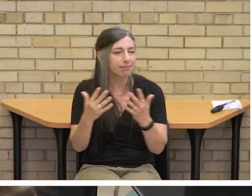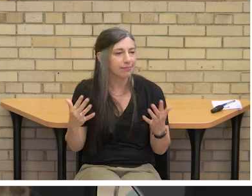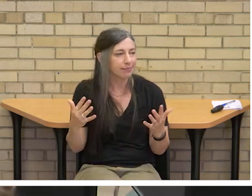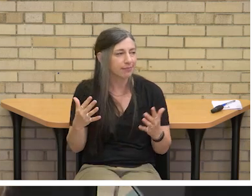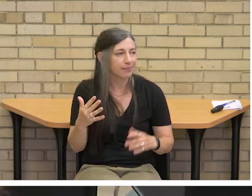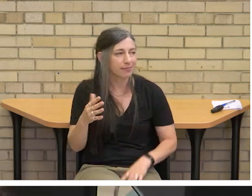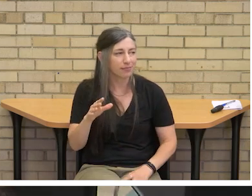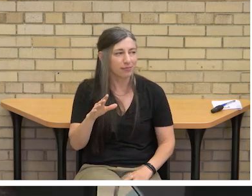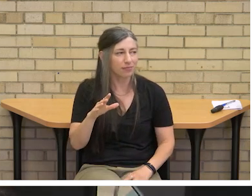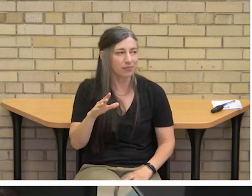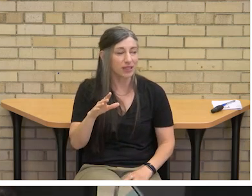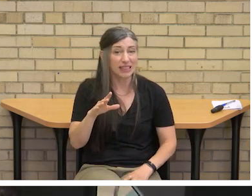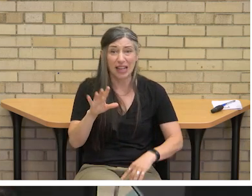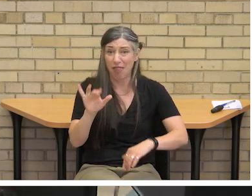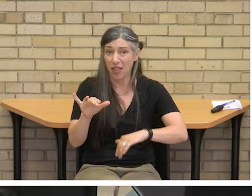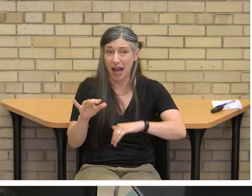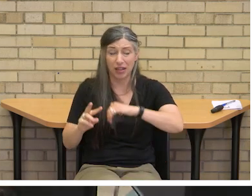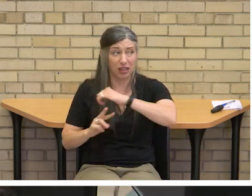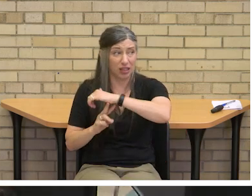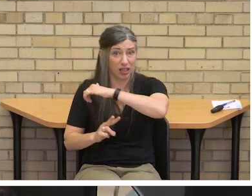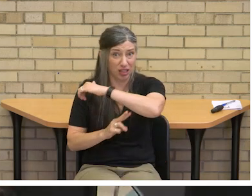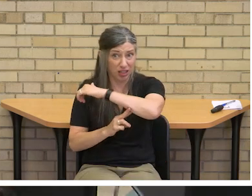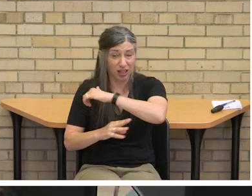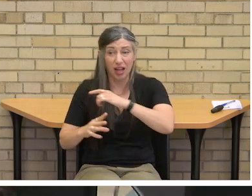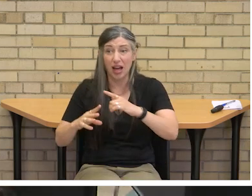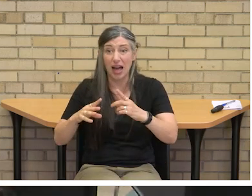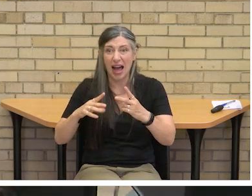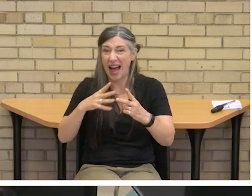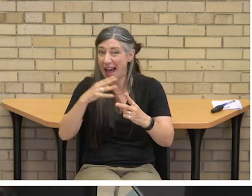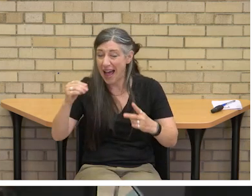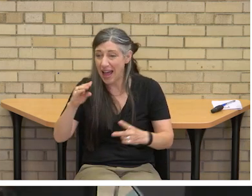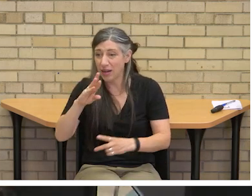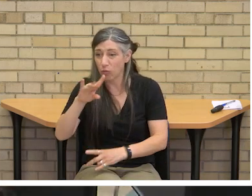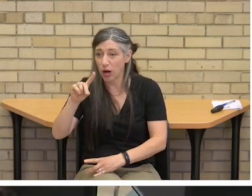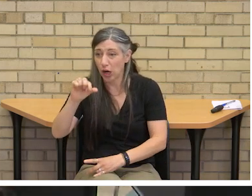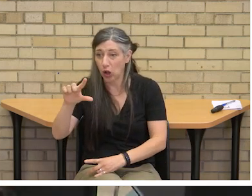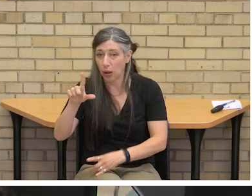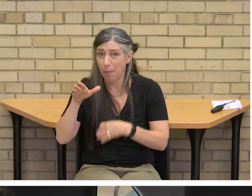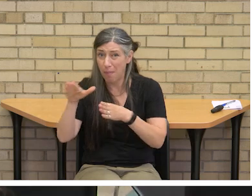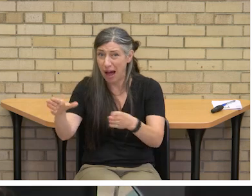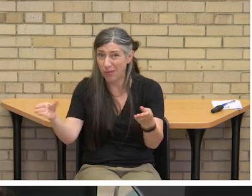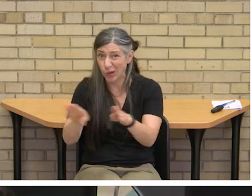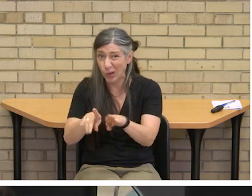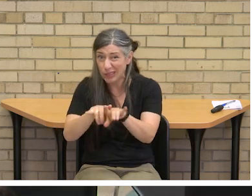be any point at which the overpass and the bridle path will be closed at the same time?